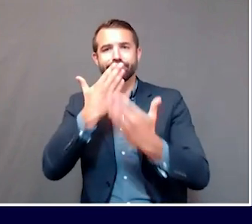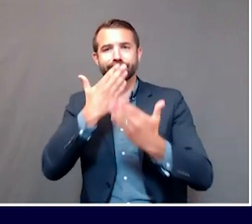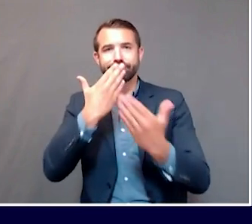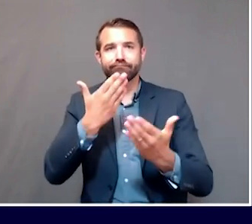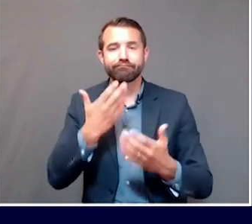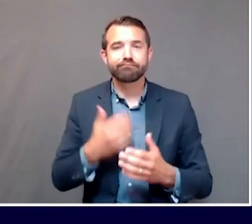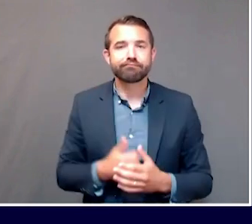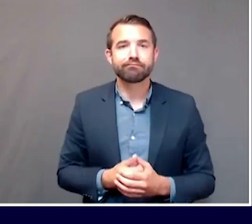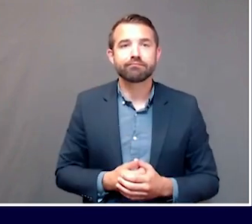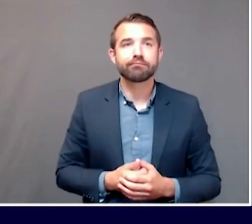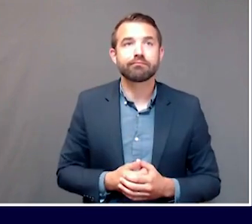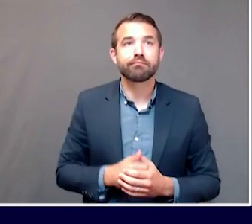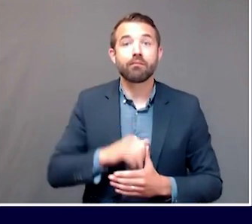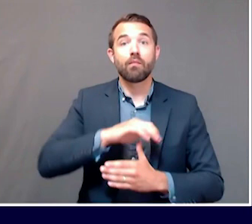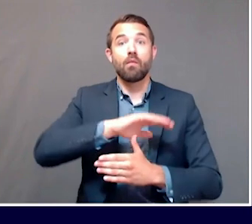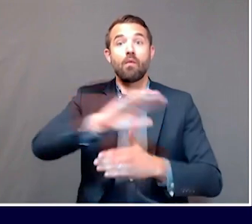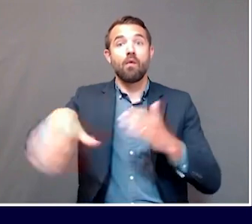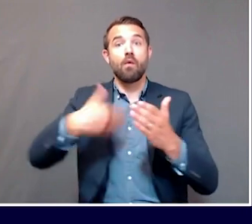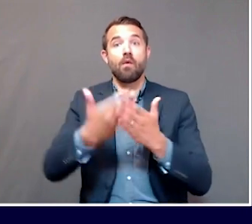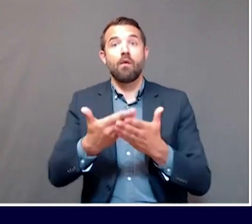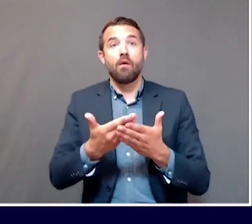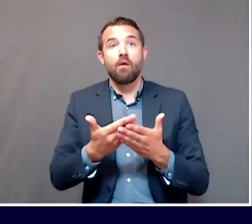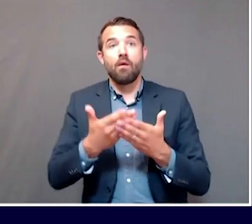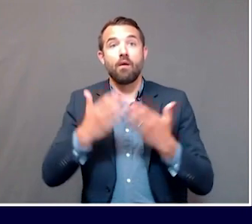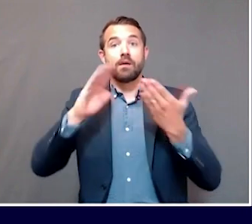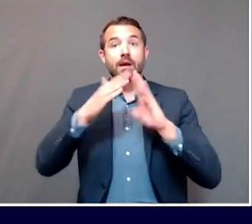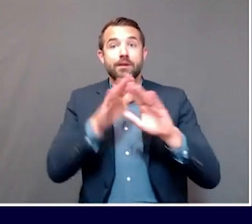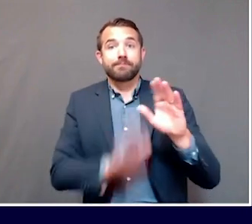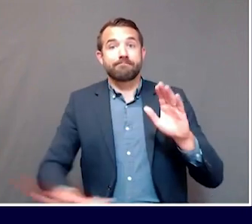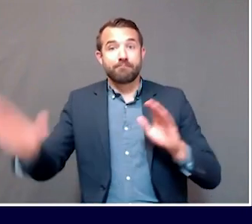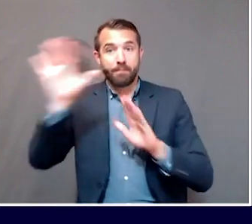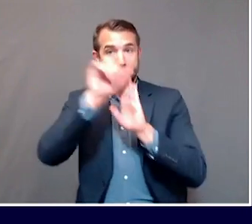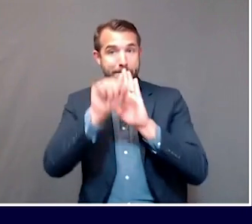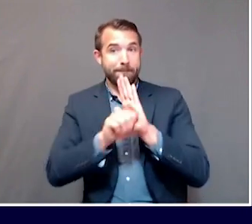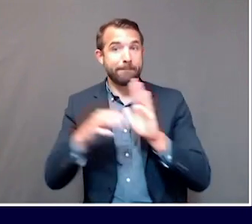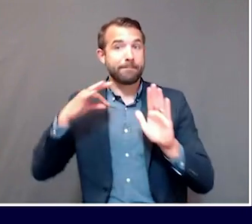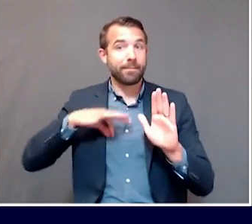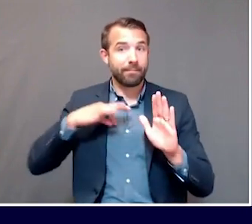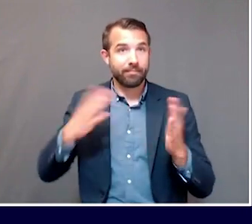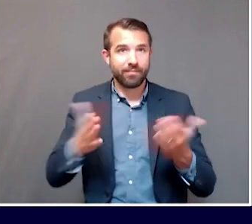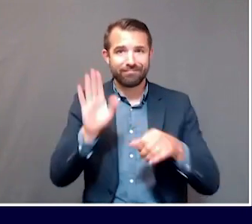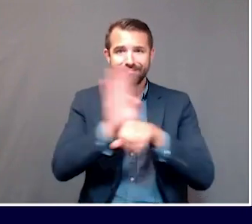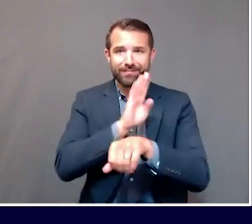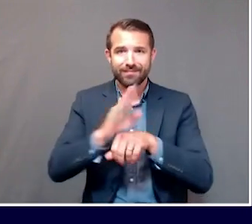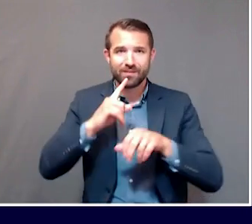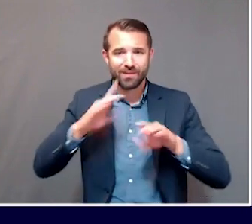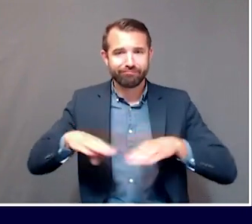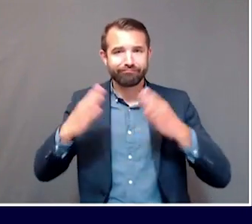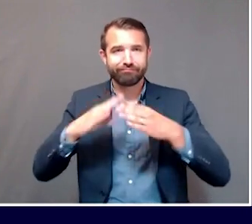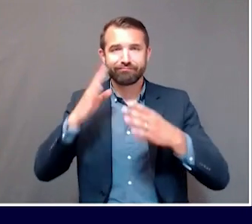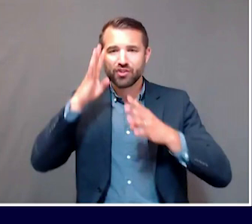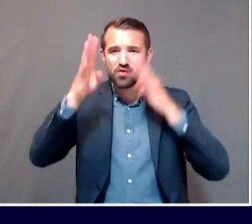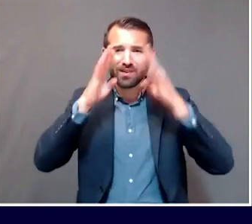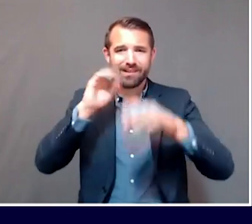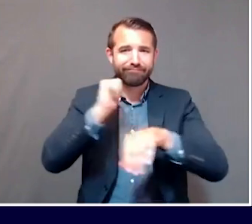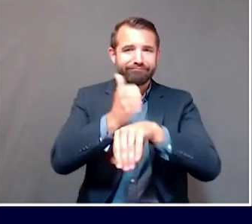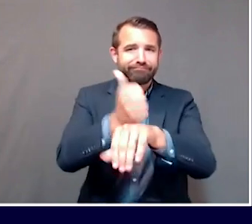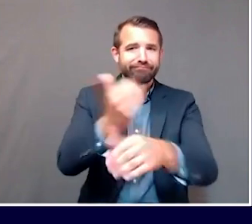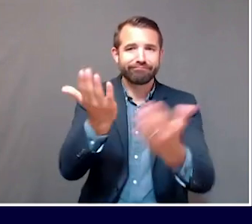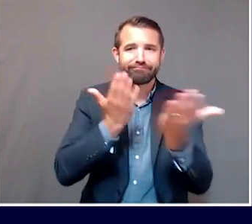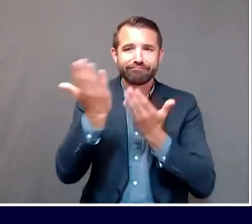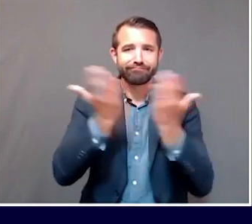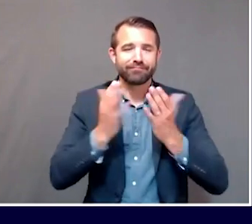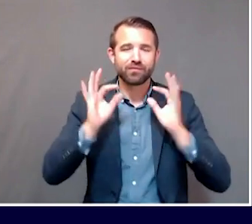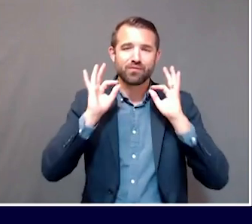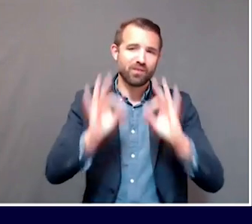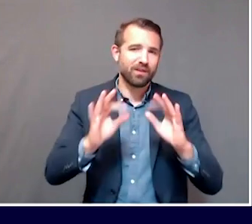small businesses all across the state who are reopening, who are finding new ways to do business, to